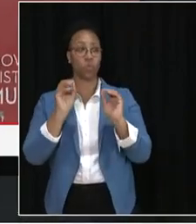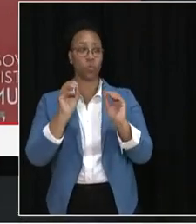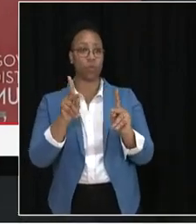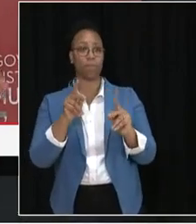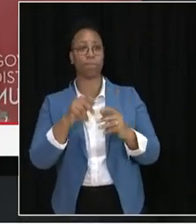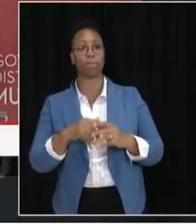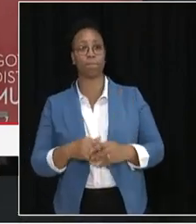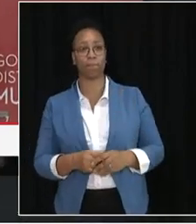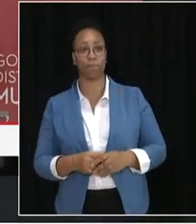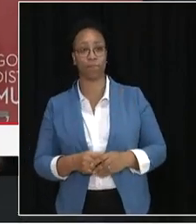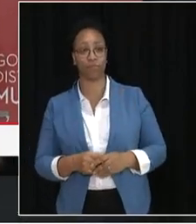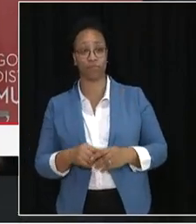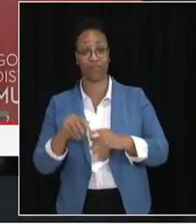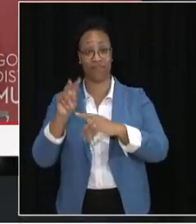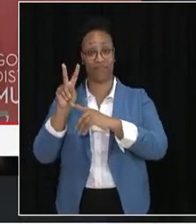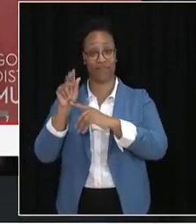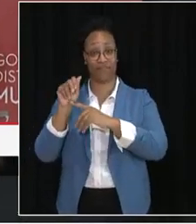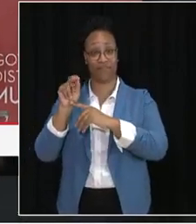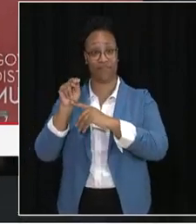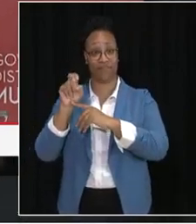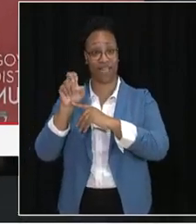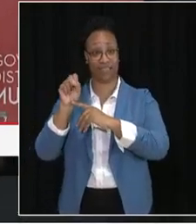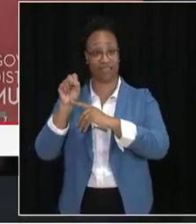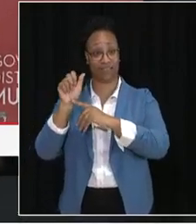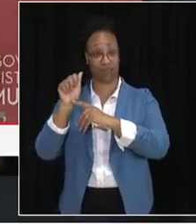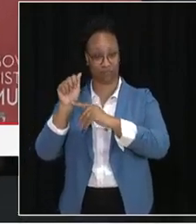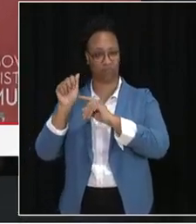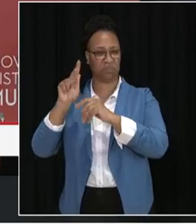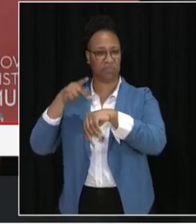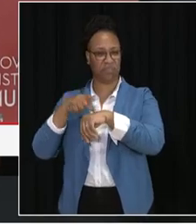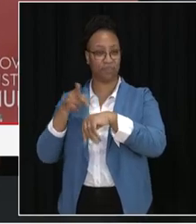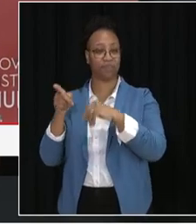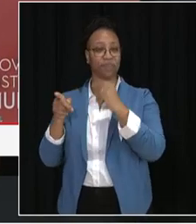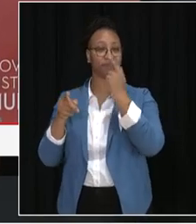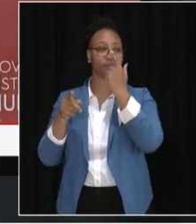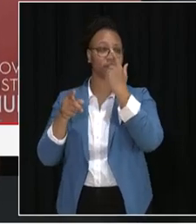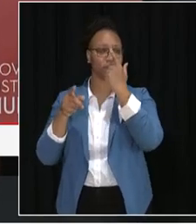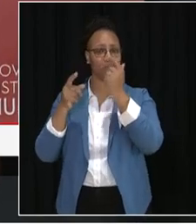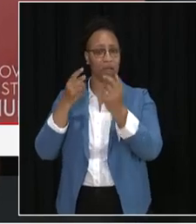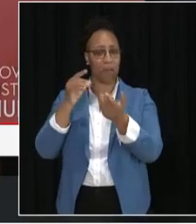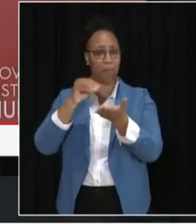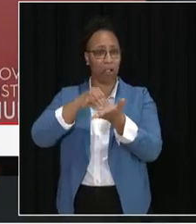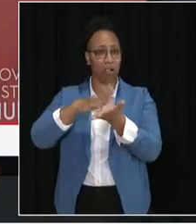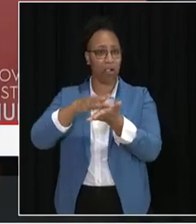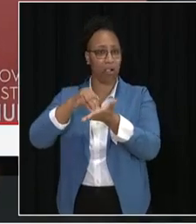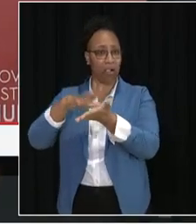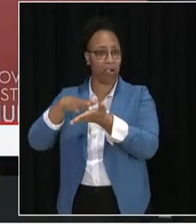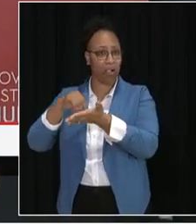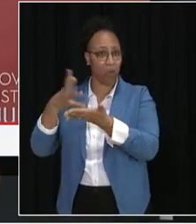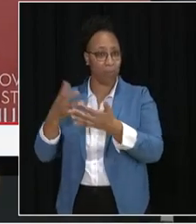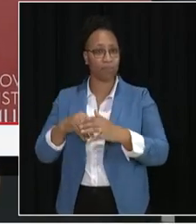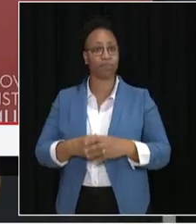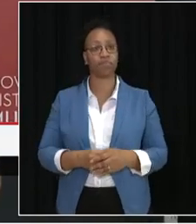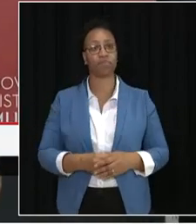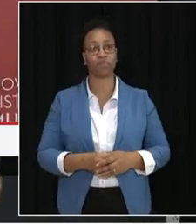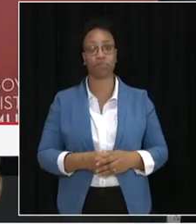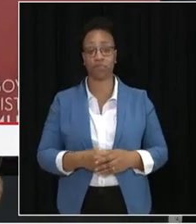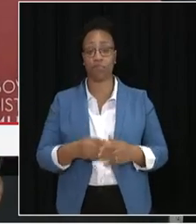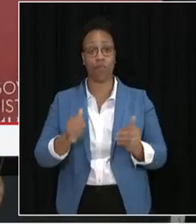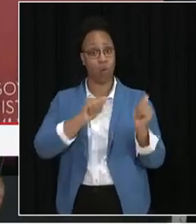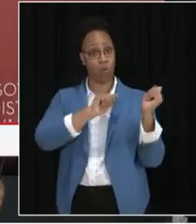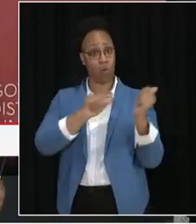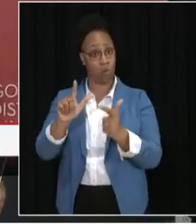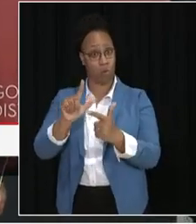Vanessa would be a great person to highlight some of the graduates. So in our first class, everybody graduated with their